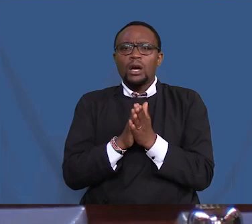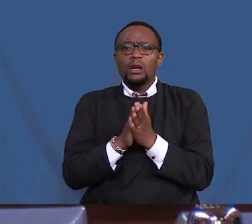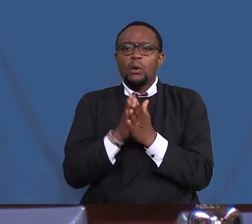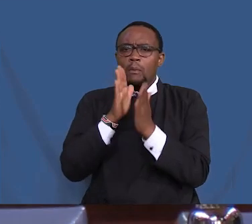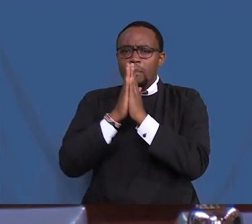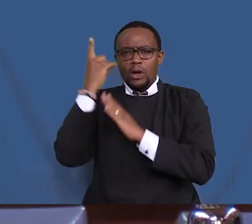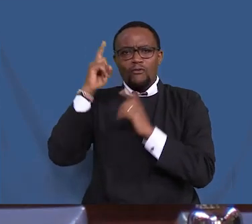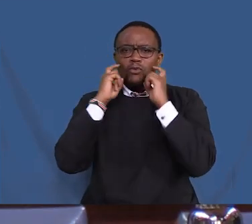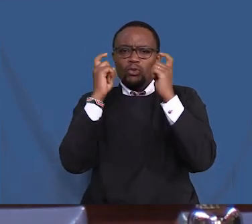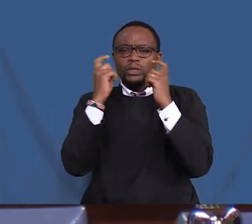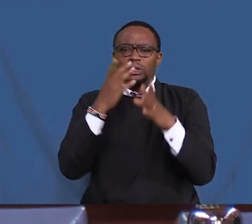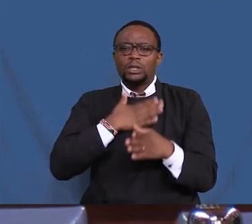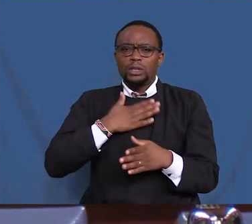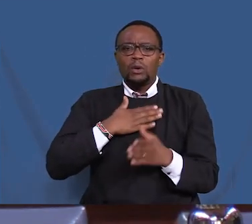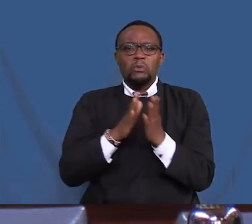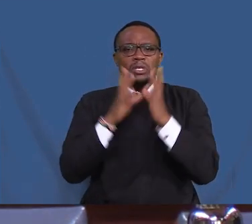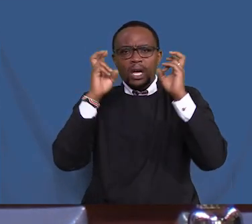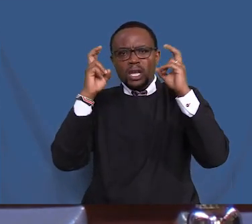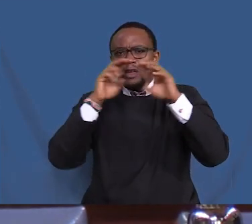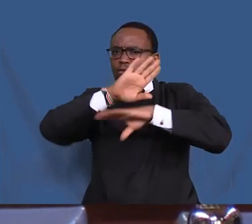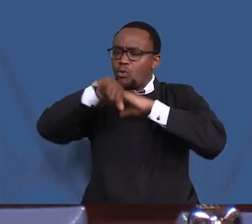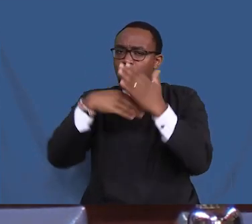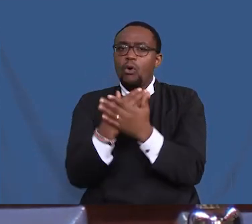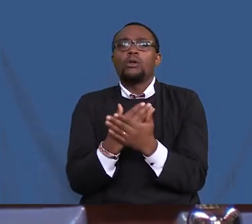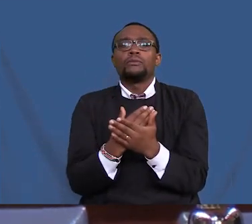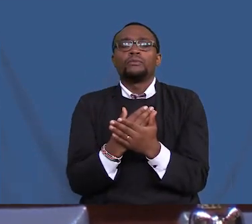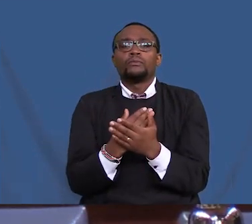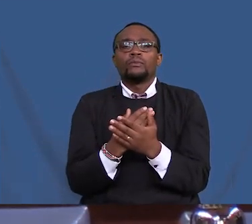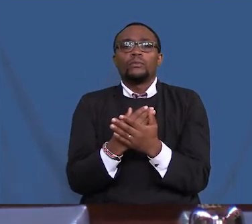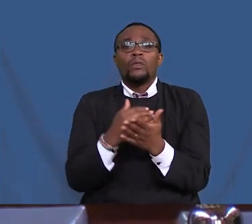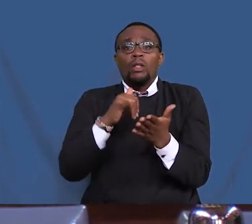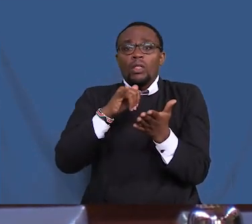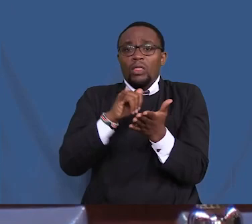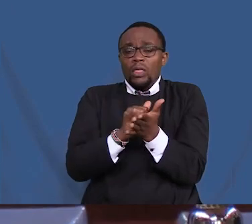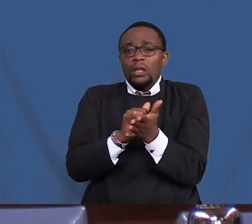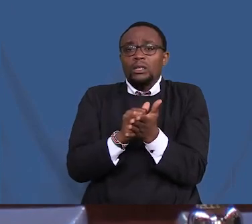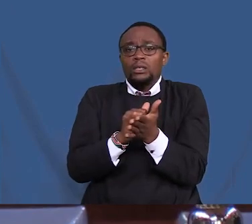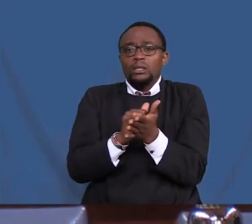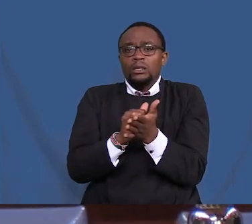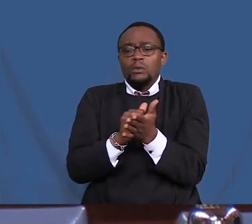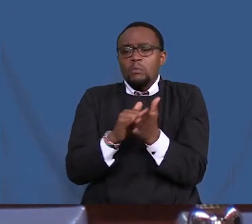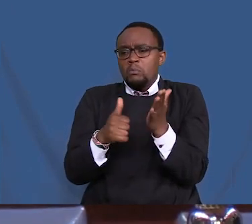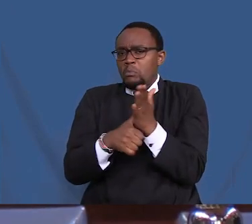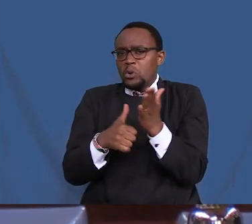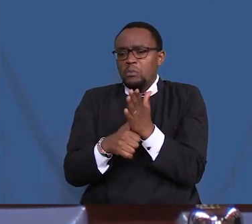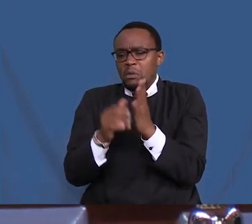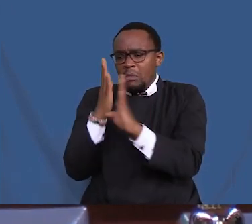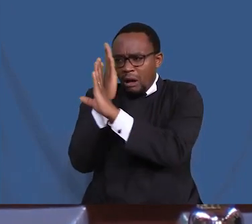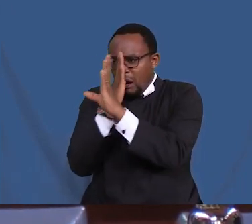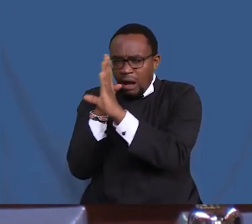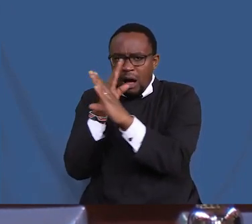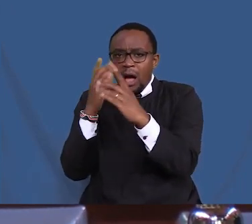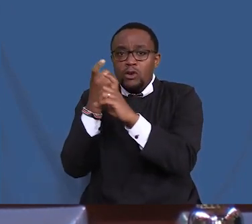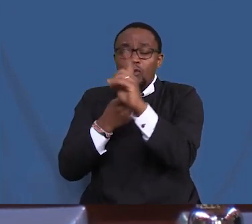our manifold sins and wickedness, and that we should not dissemble nor cloak them before the face